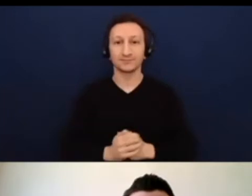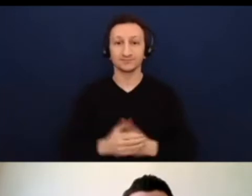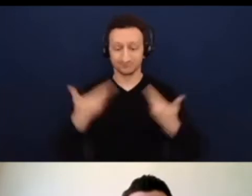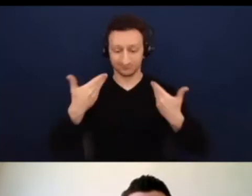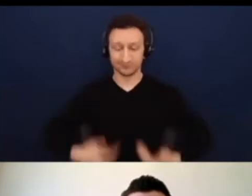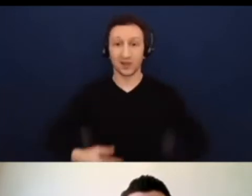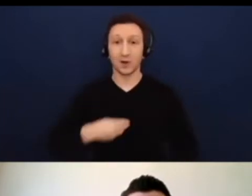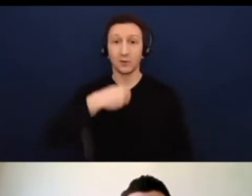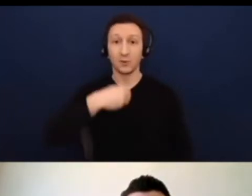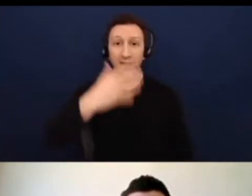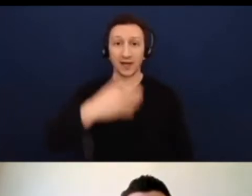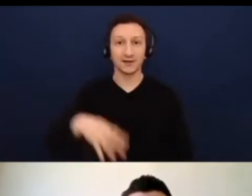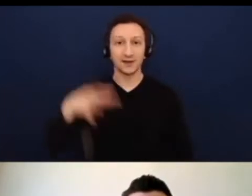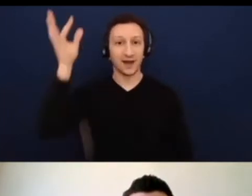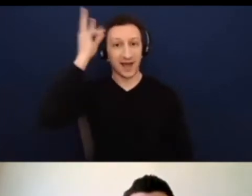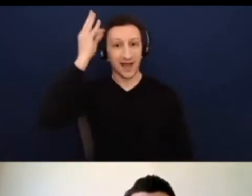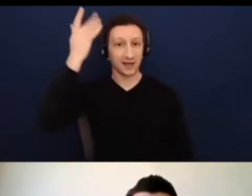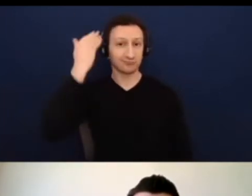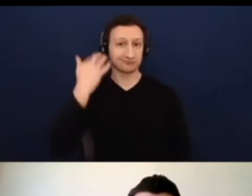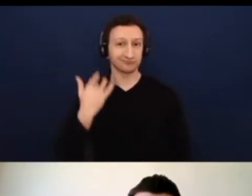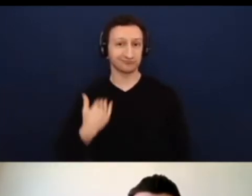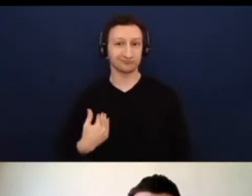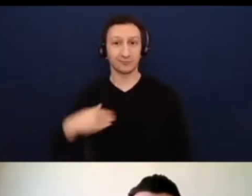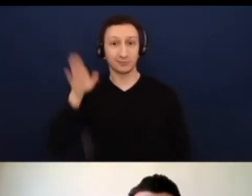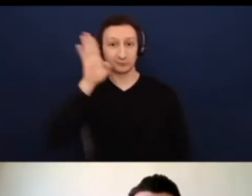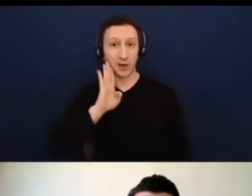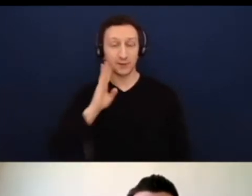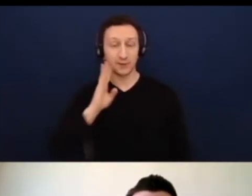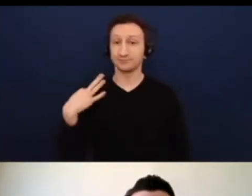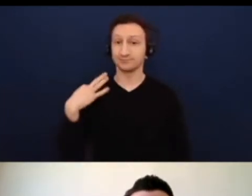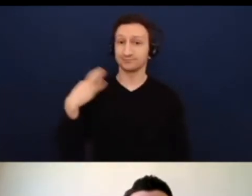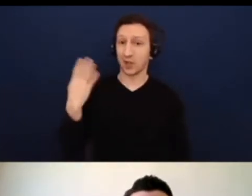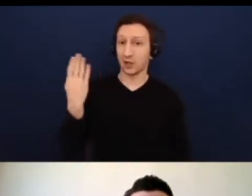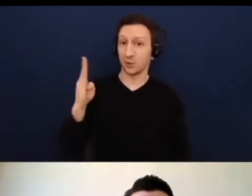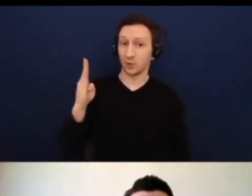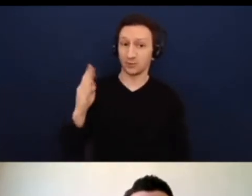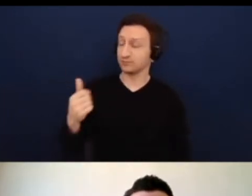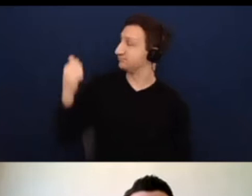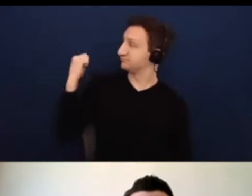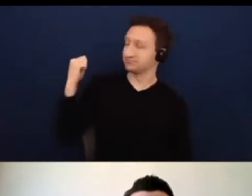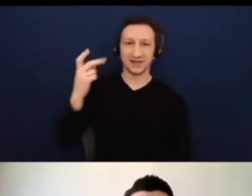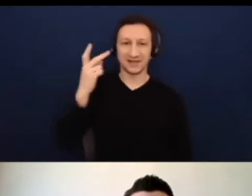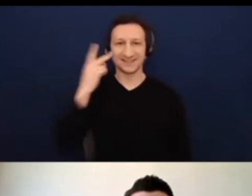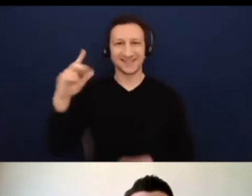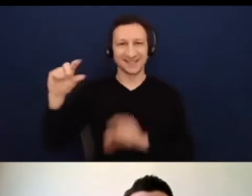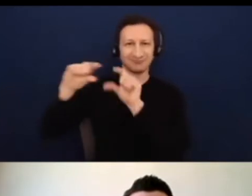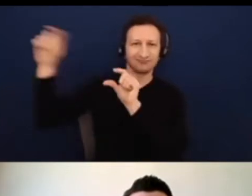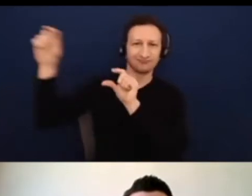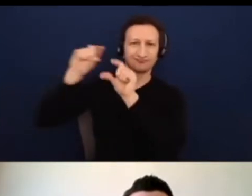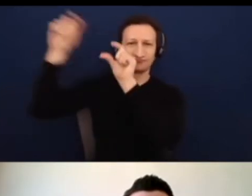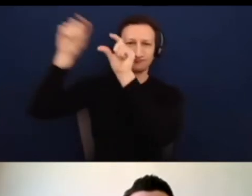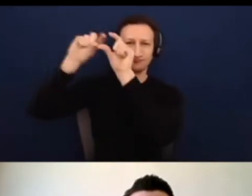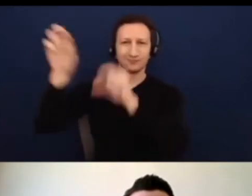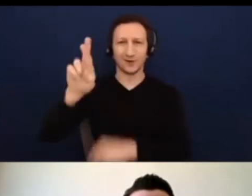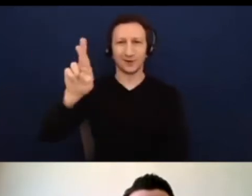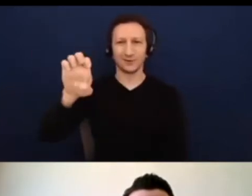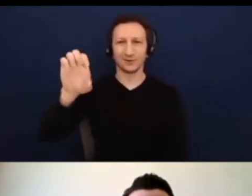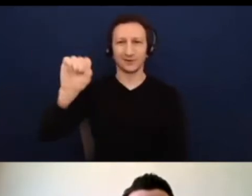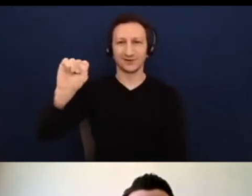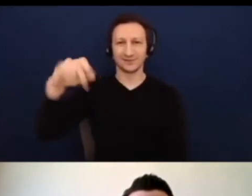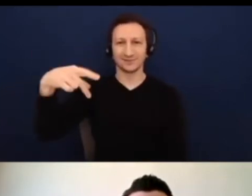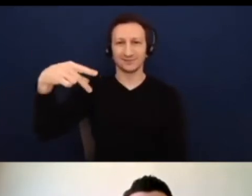long brown hair and glasses, wearing a navy blue shirt, standing in front of a black banner with the Respectability logo in white and